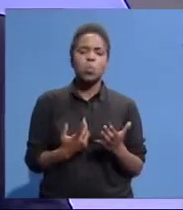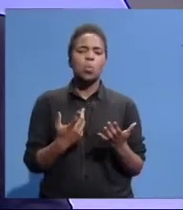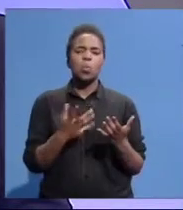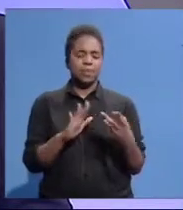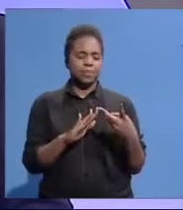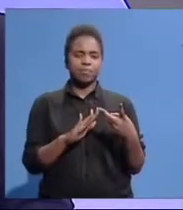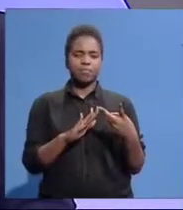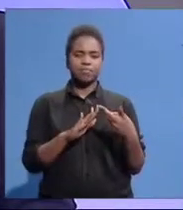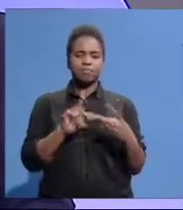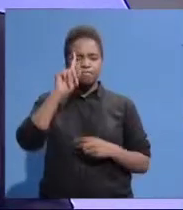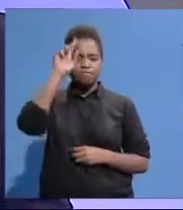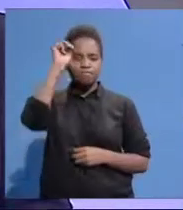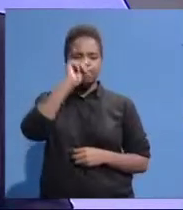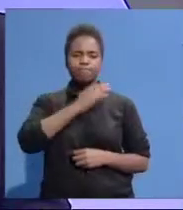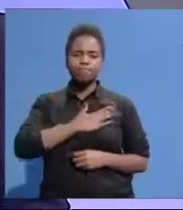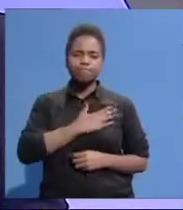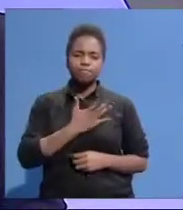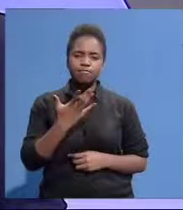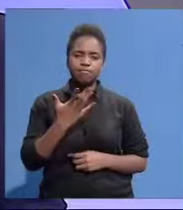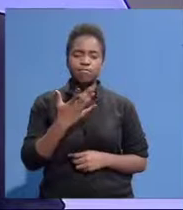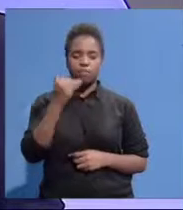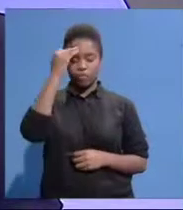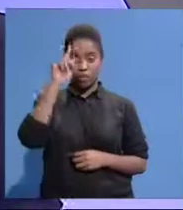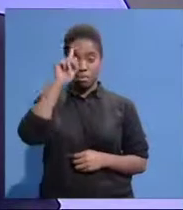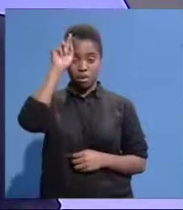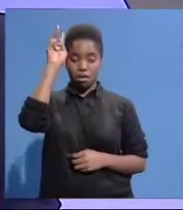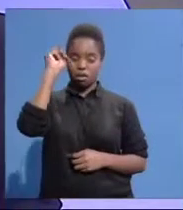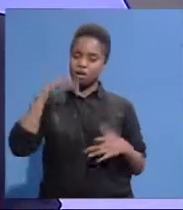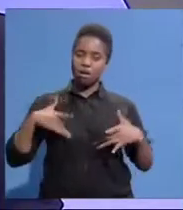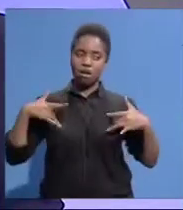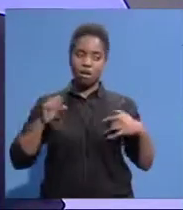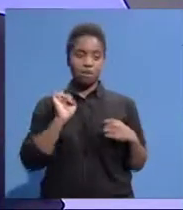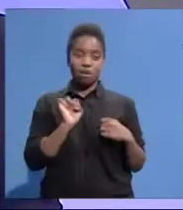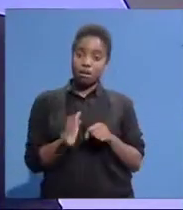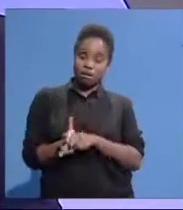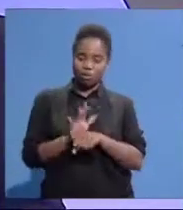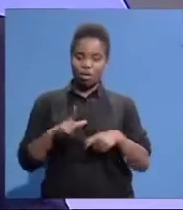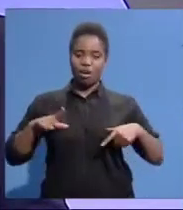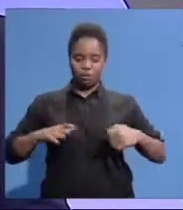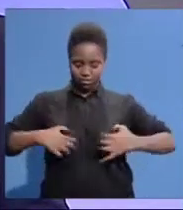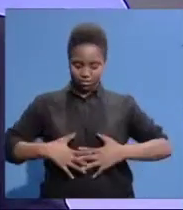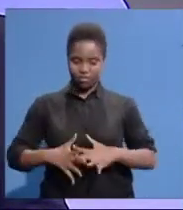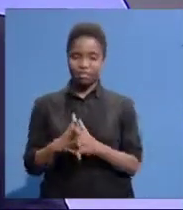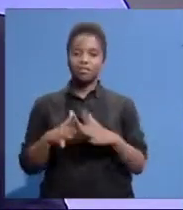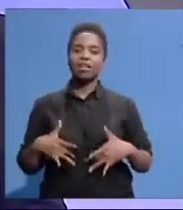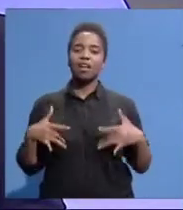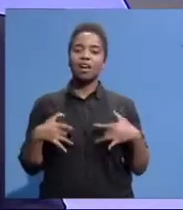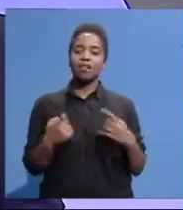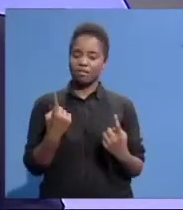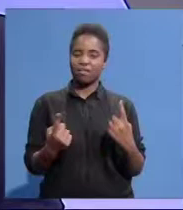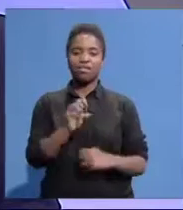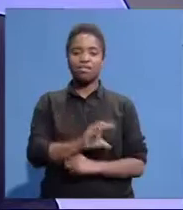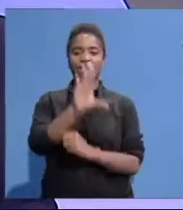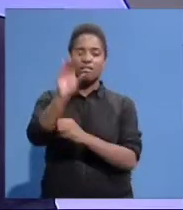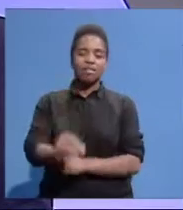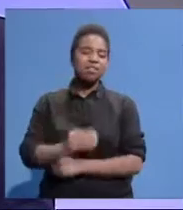as a country. We know that Mandela did dedicate his presidential life to integrating and improving the lives of fellow South